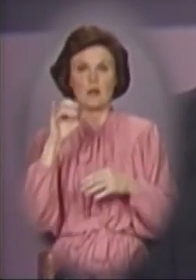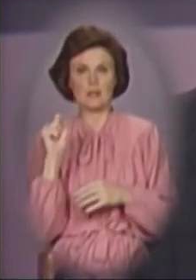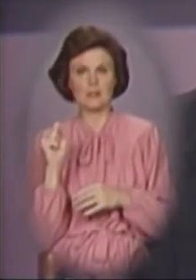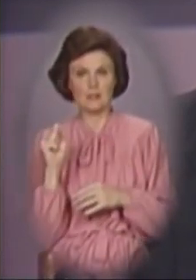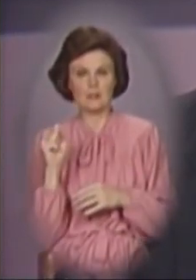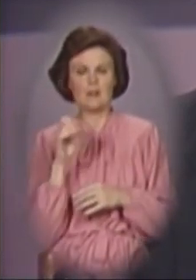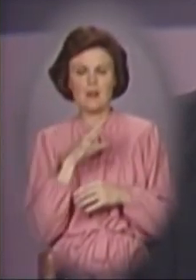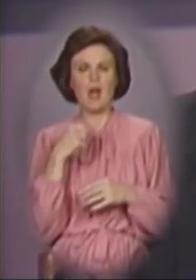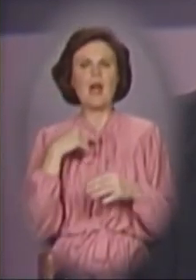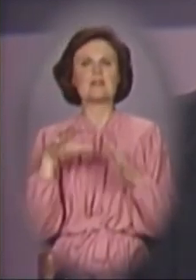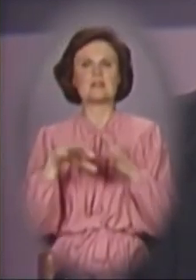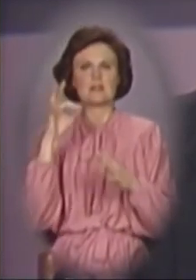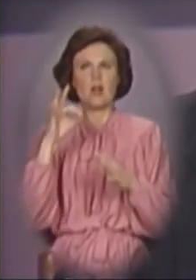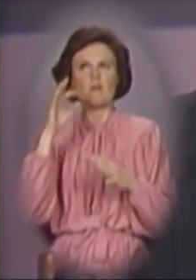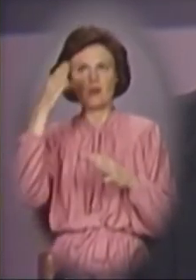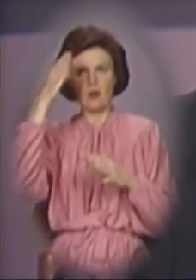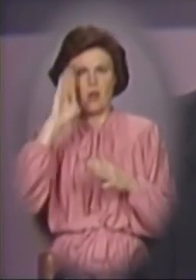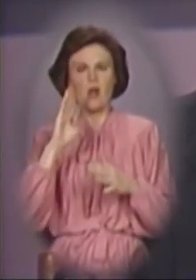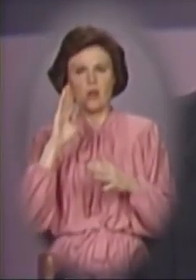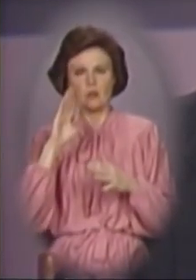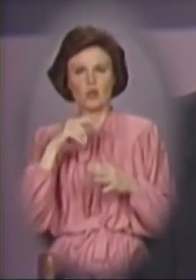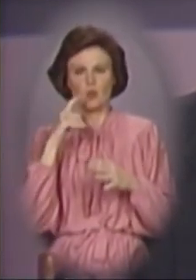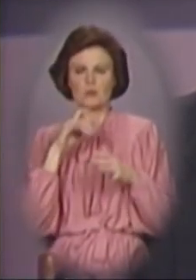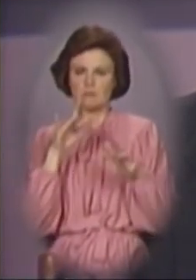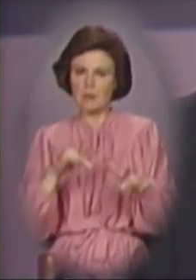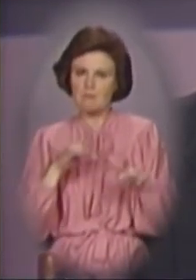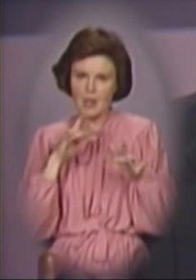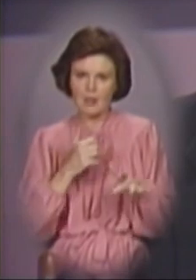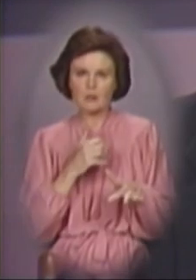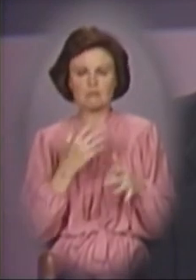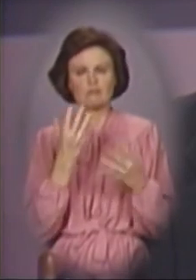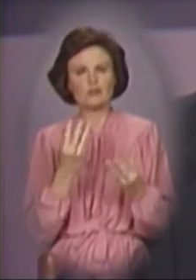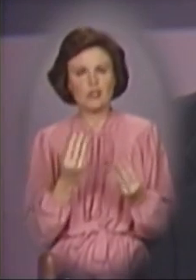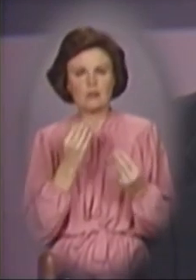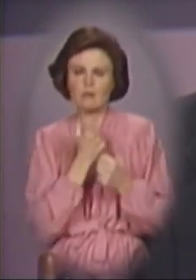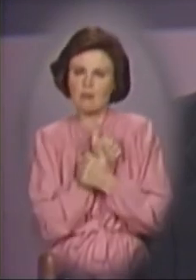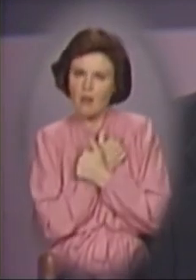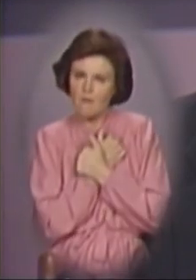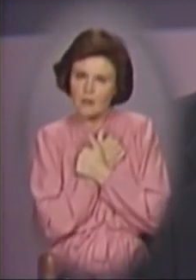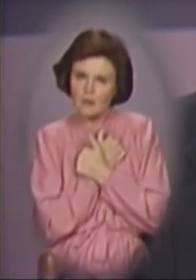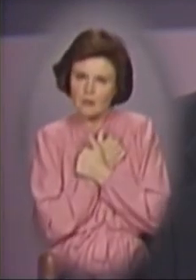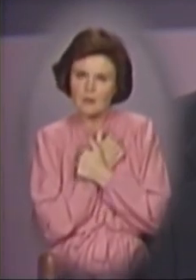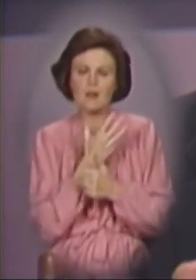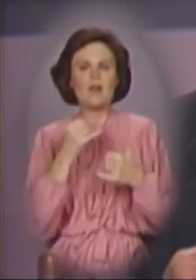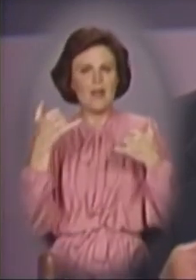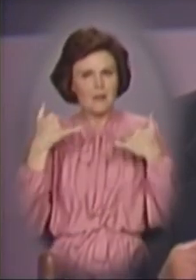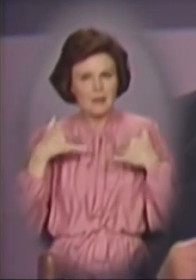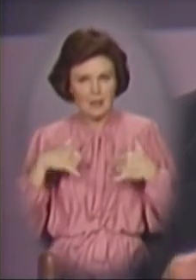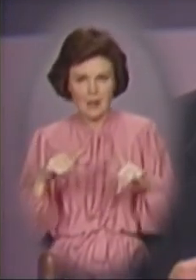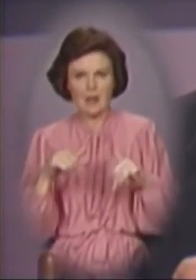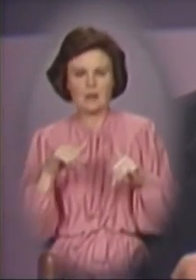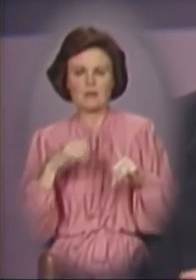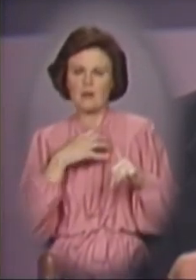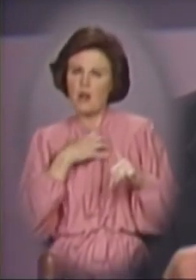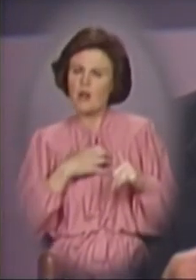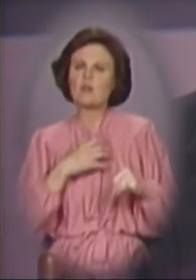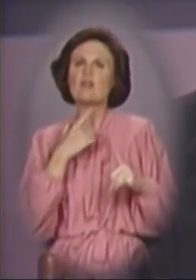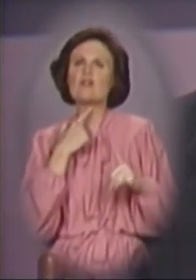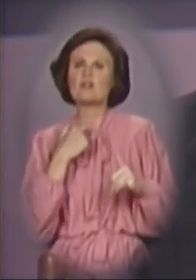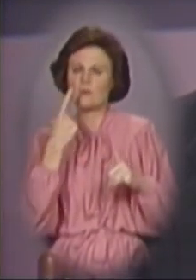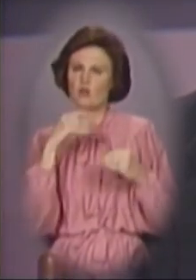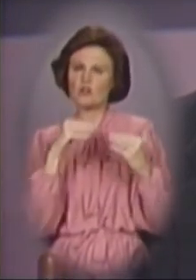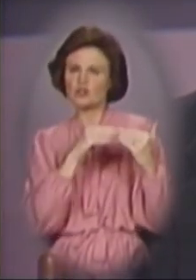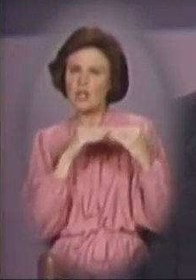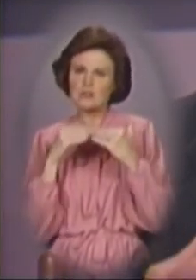is. And I discover a God who is compassionate, gentle, loving, and yet hungering and thirsting